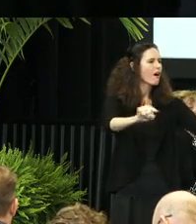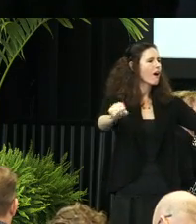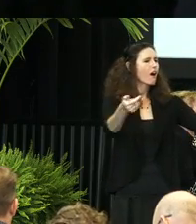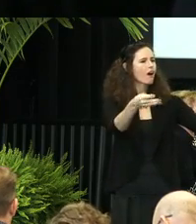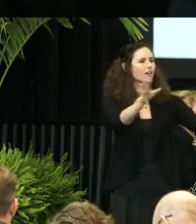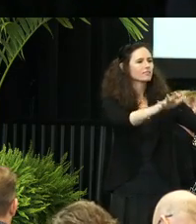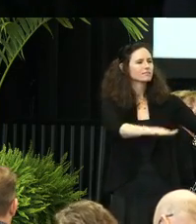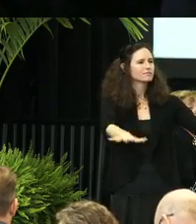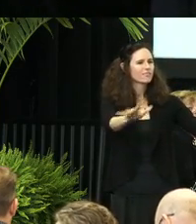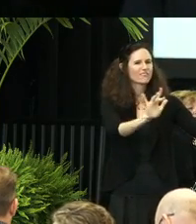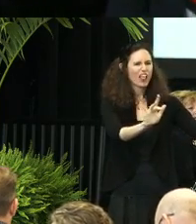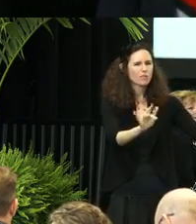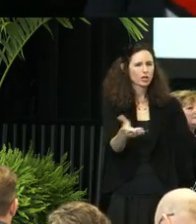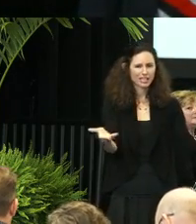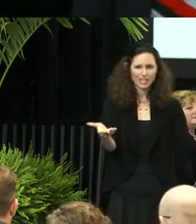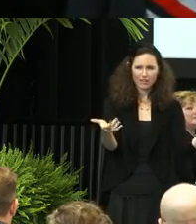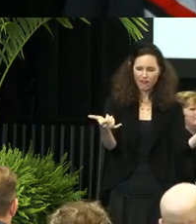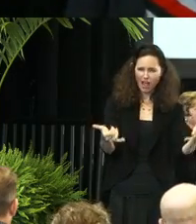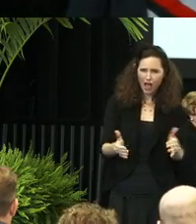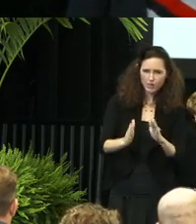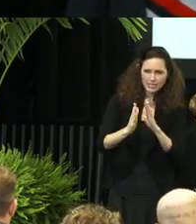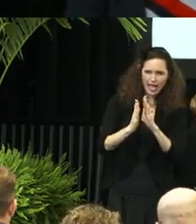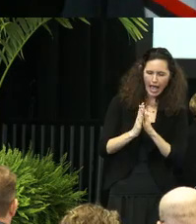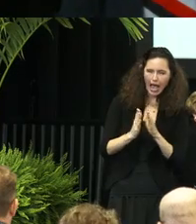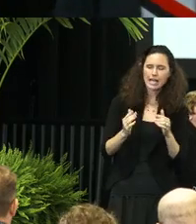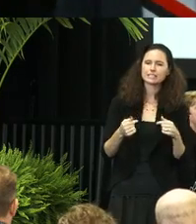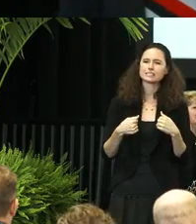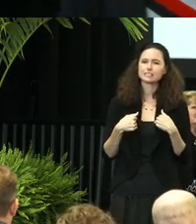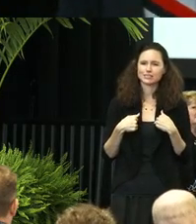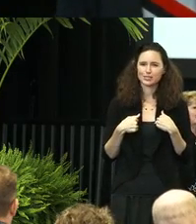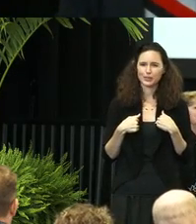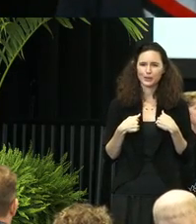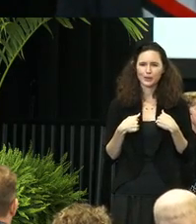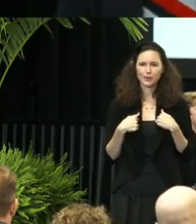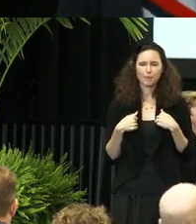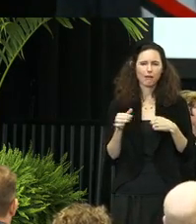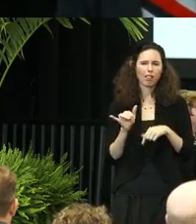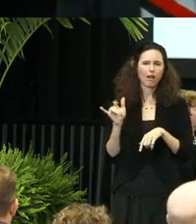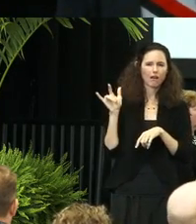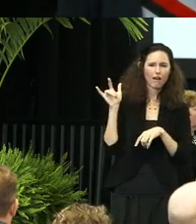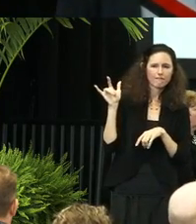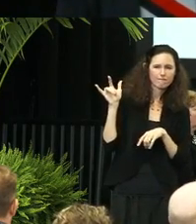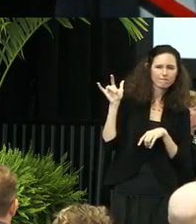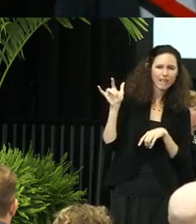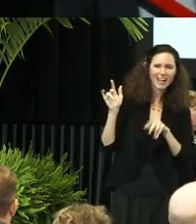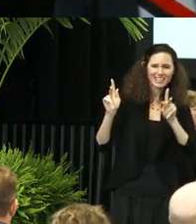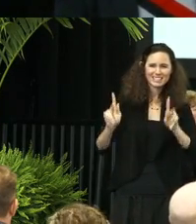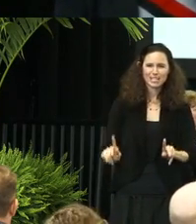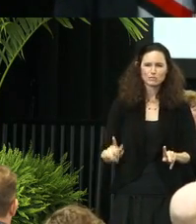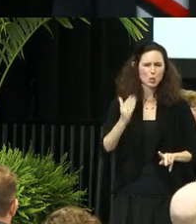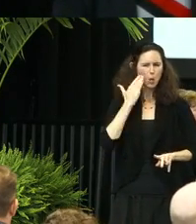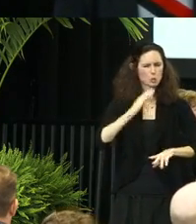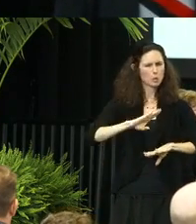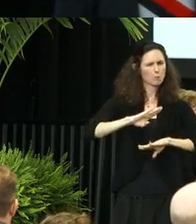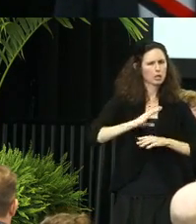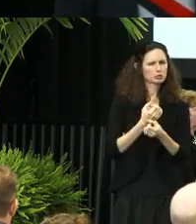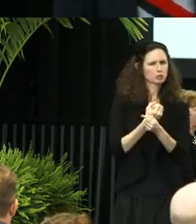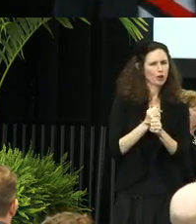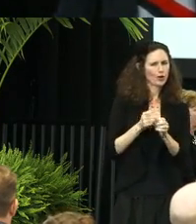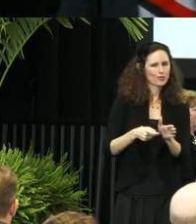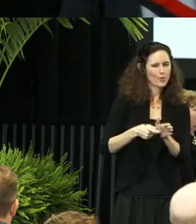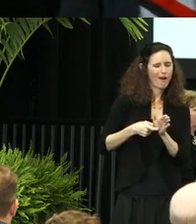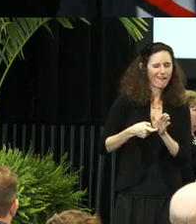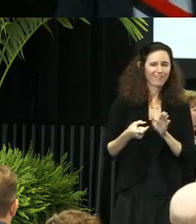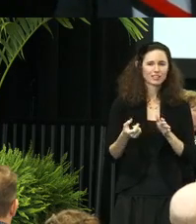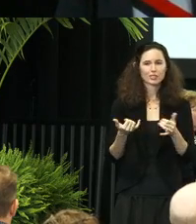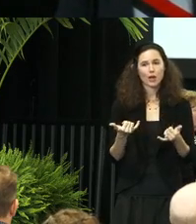up here. I was asked to play the role of flight attendant to meet security requirements. So if you would